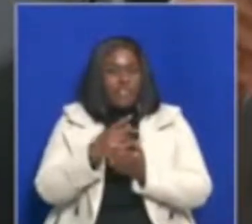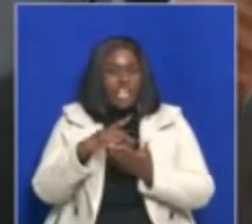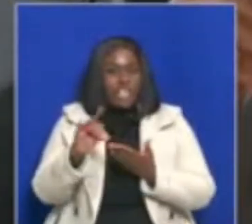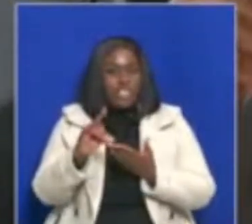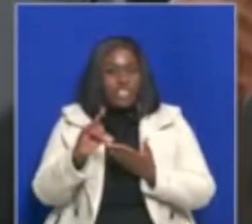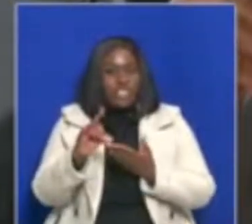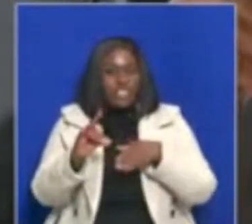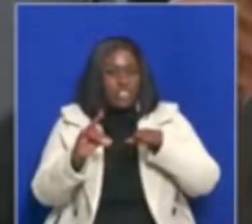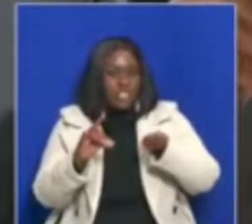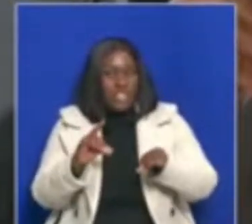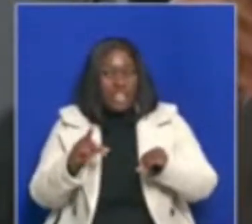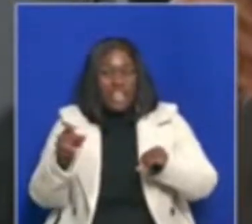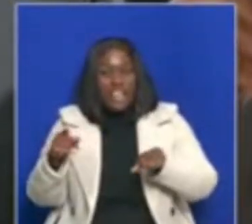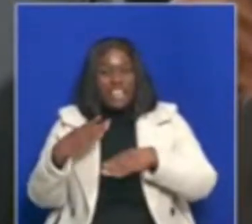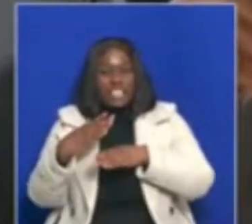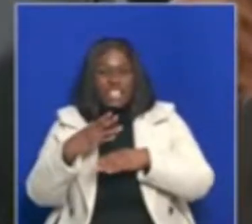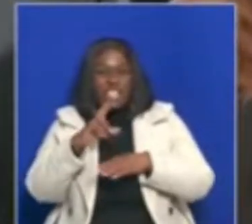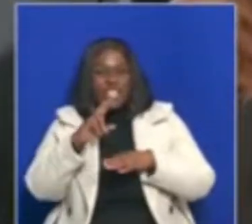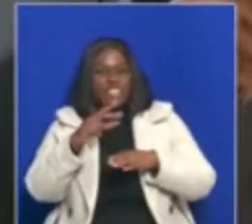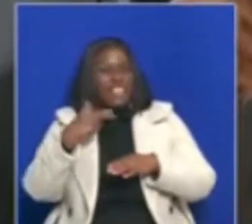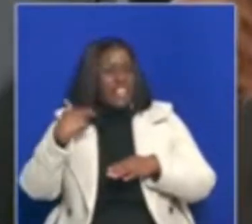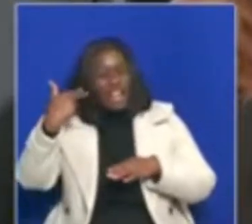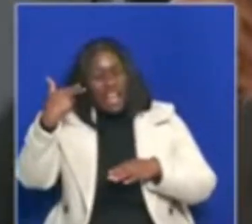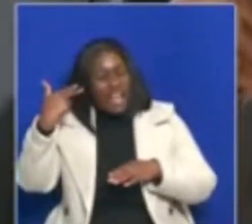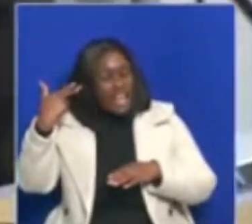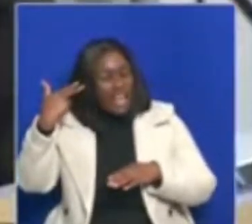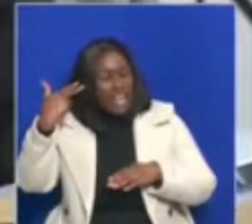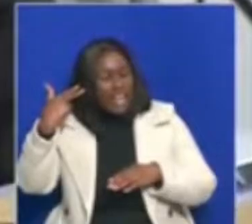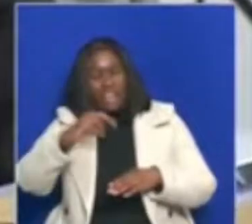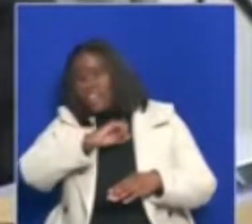in paragraph 25.